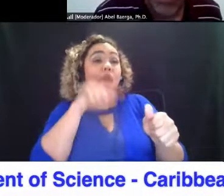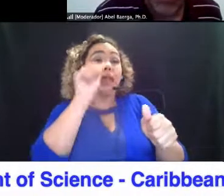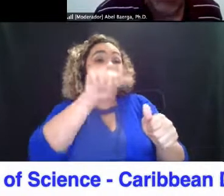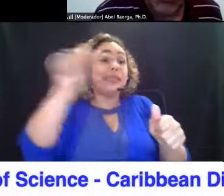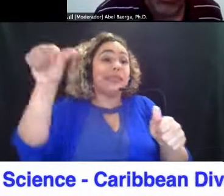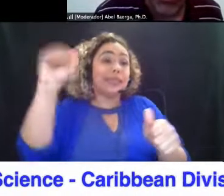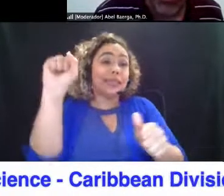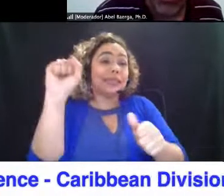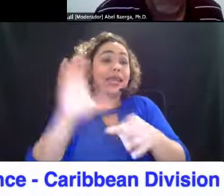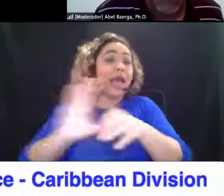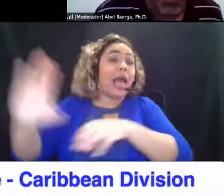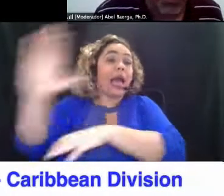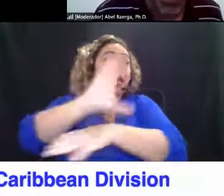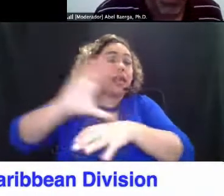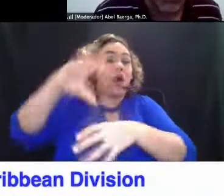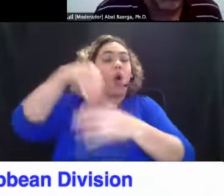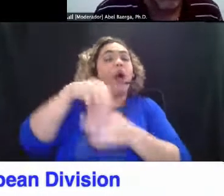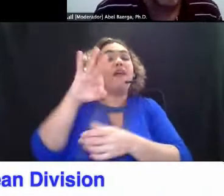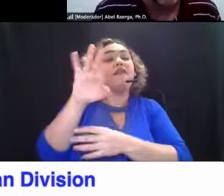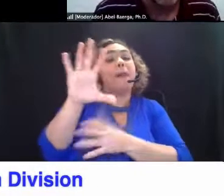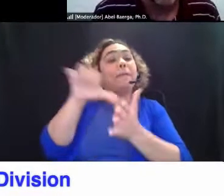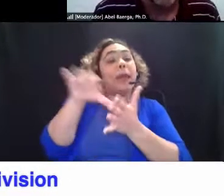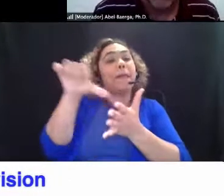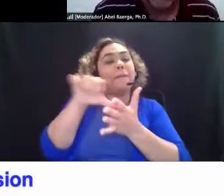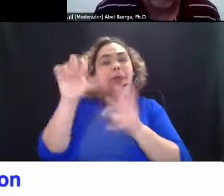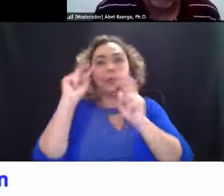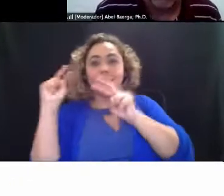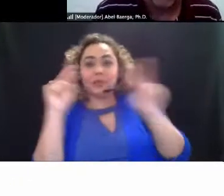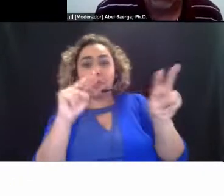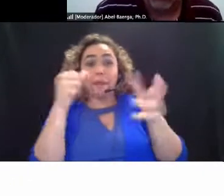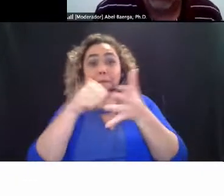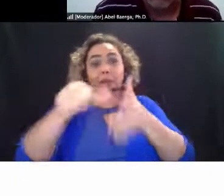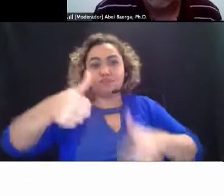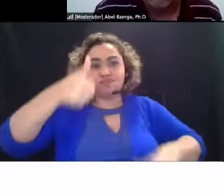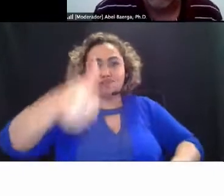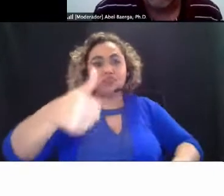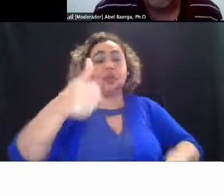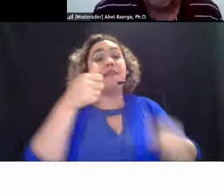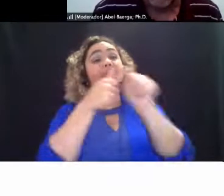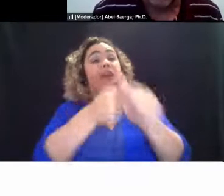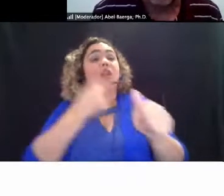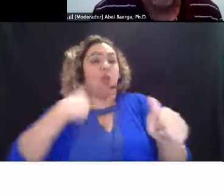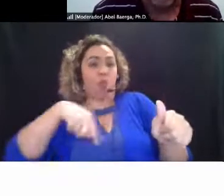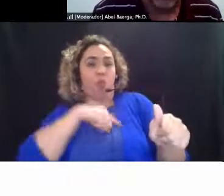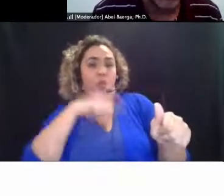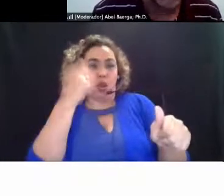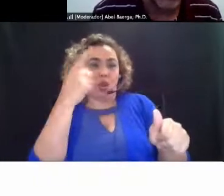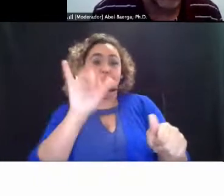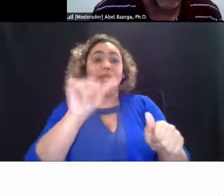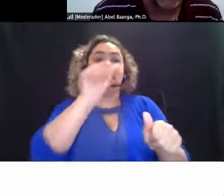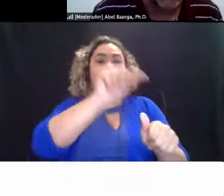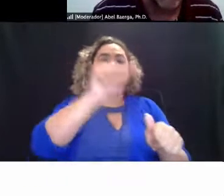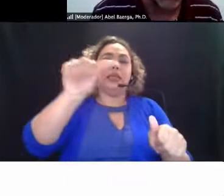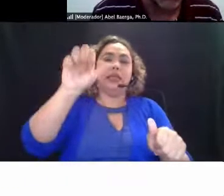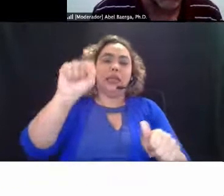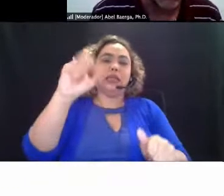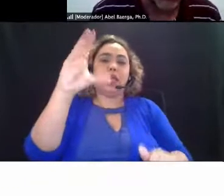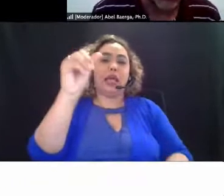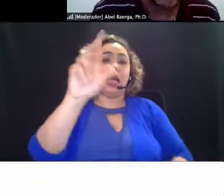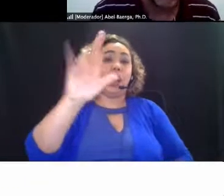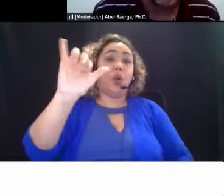Caribbean Division on the Facebook page. Please look us up in Facebook and follow us. That's AAAS Caribbean